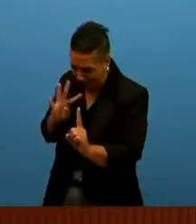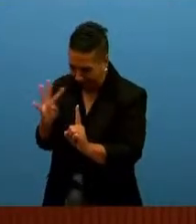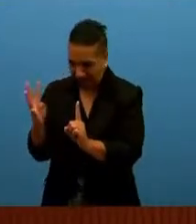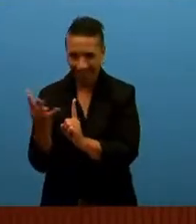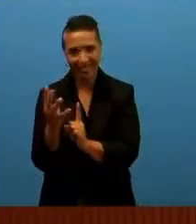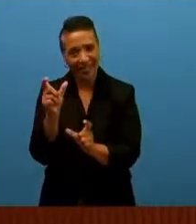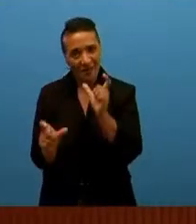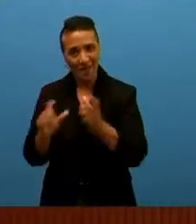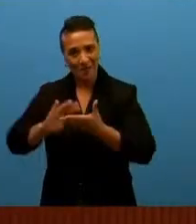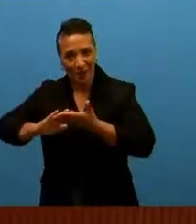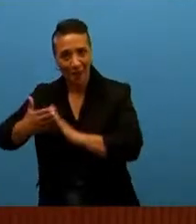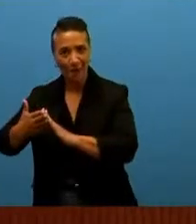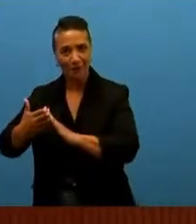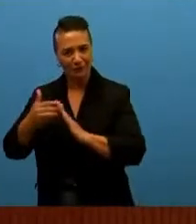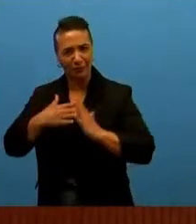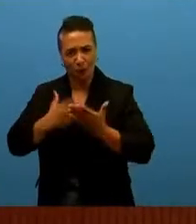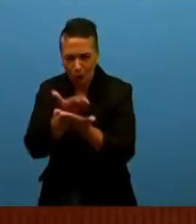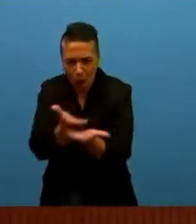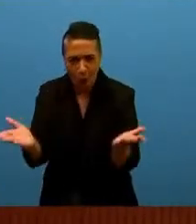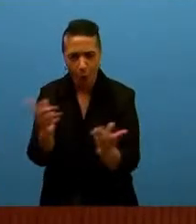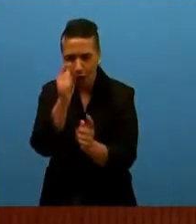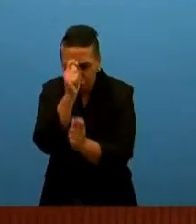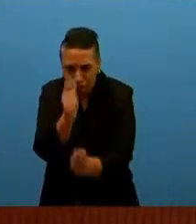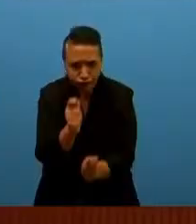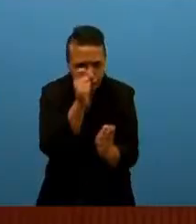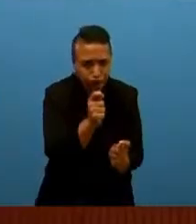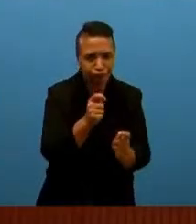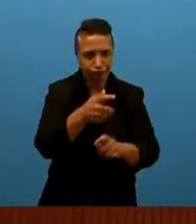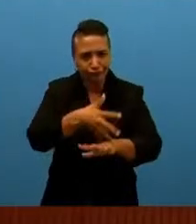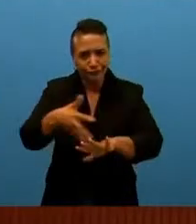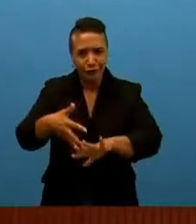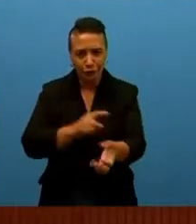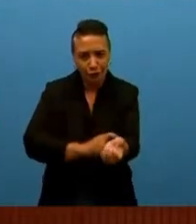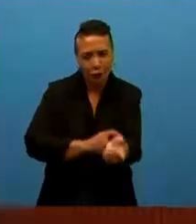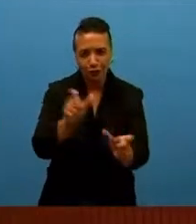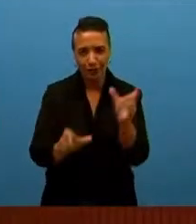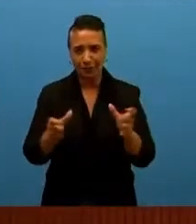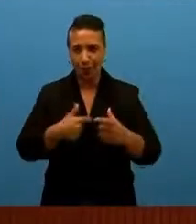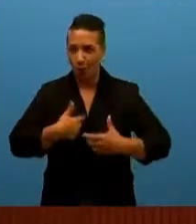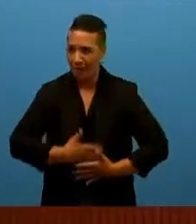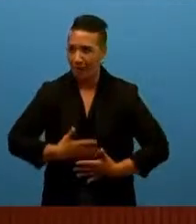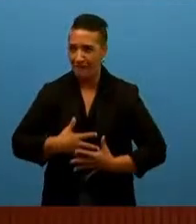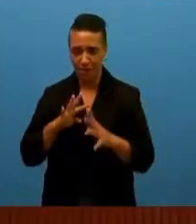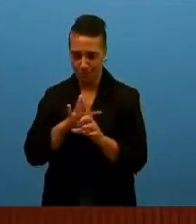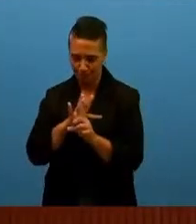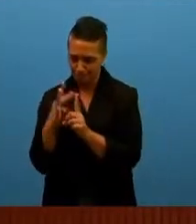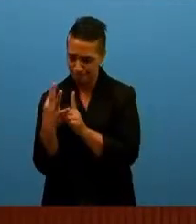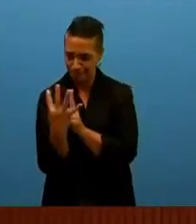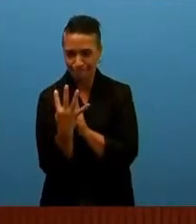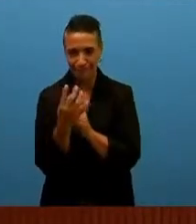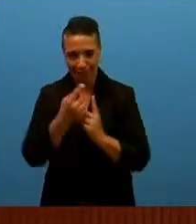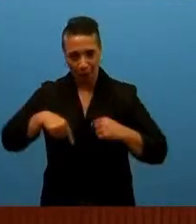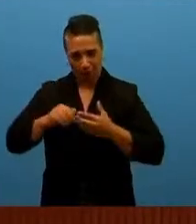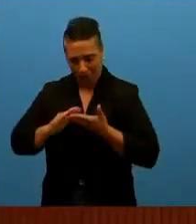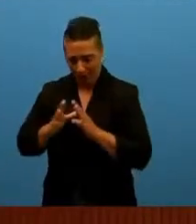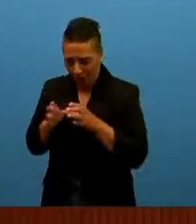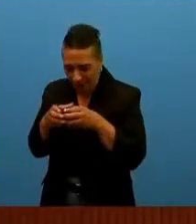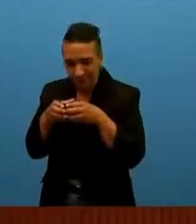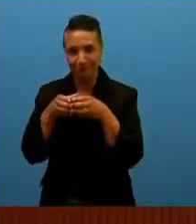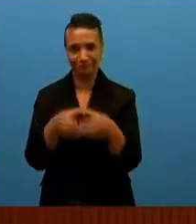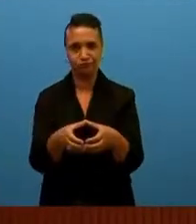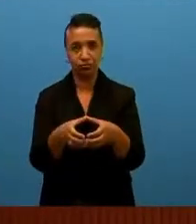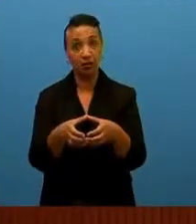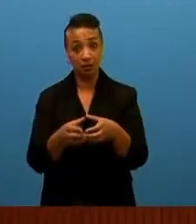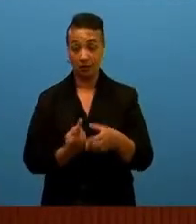want every Indigenous representative to feel. That feeling is what brings us here today, because enhanced participation isn't just